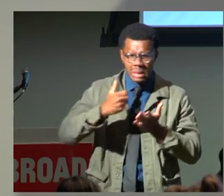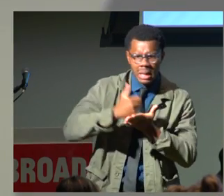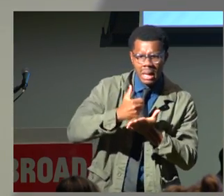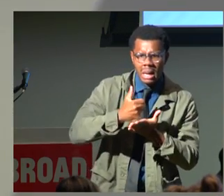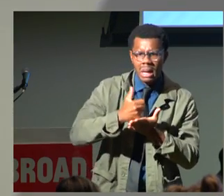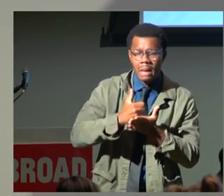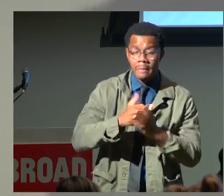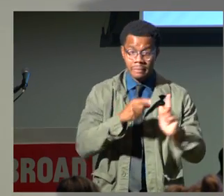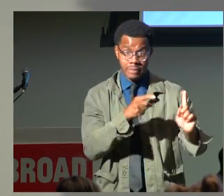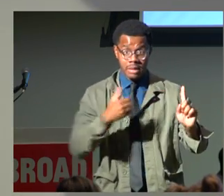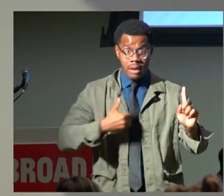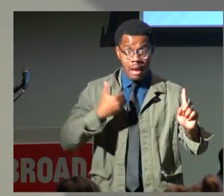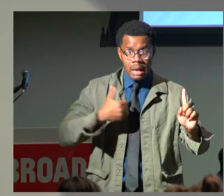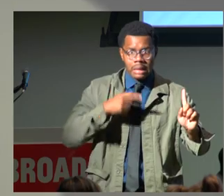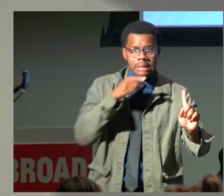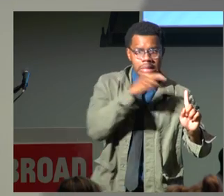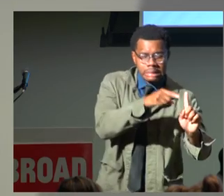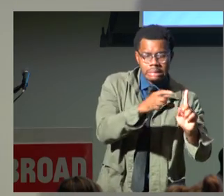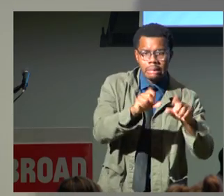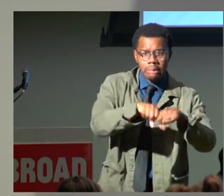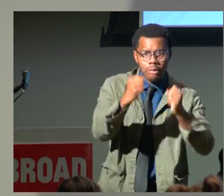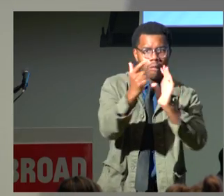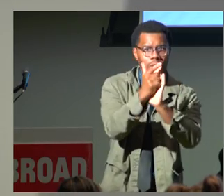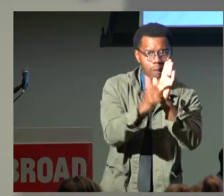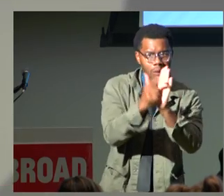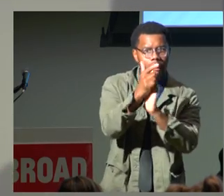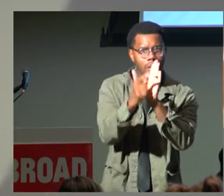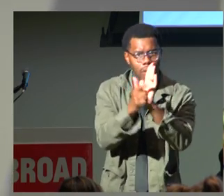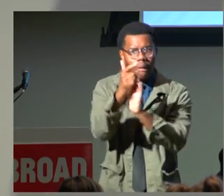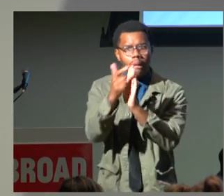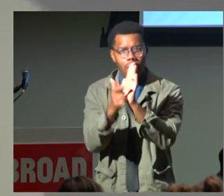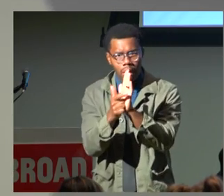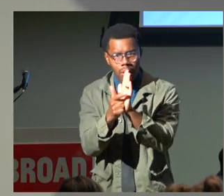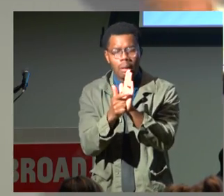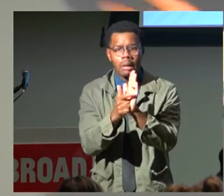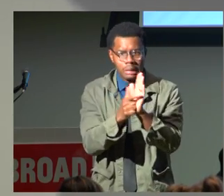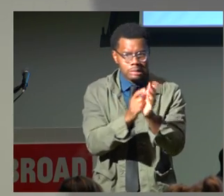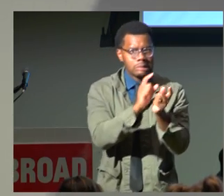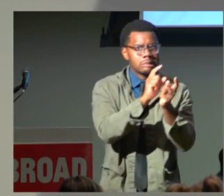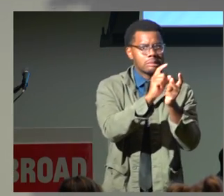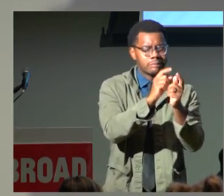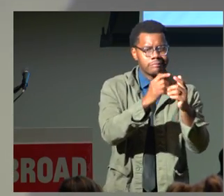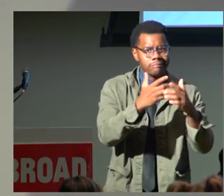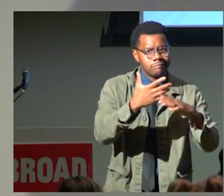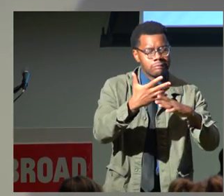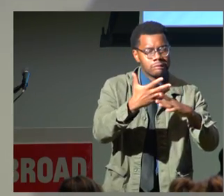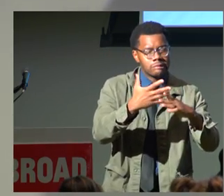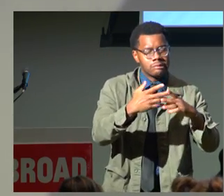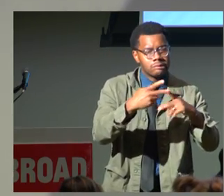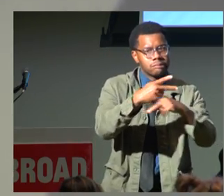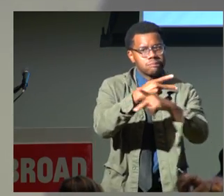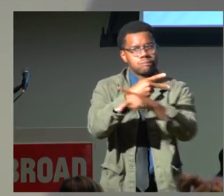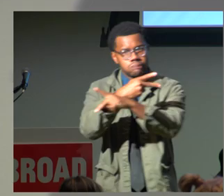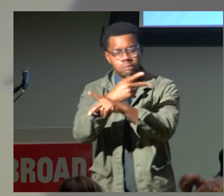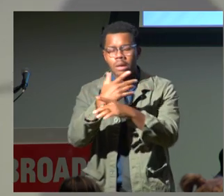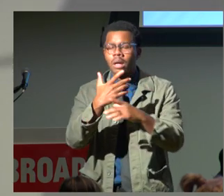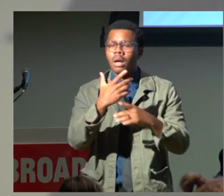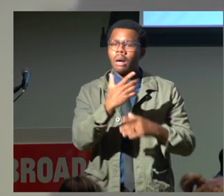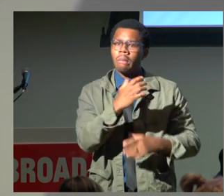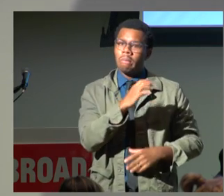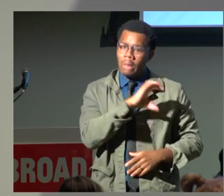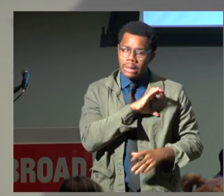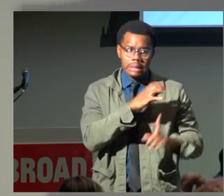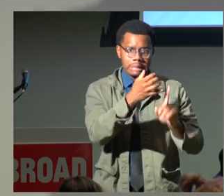committing crimes. And his crimes began to evolve. He kept getting caught with the police. But he was